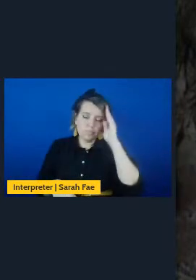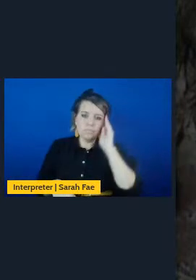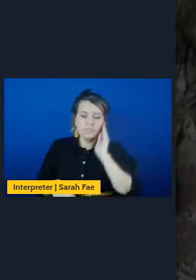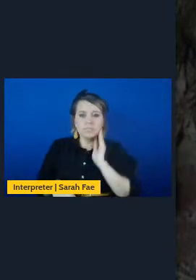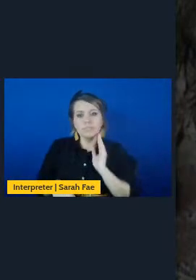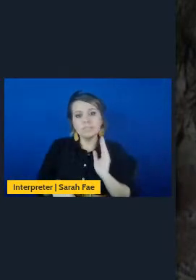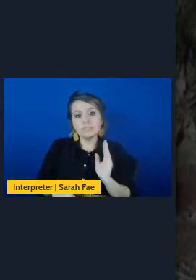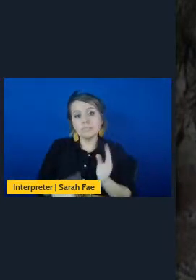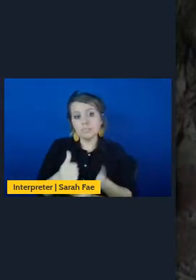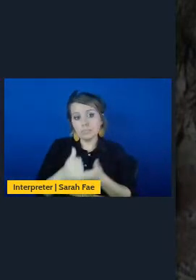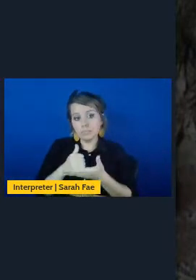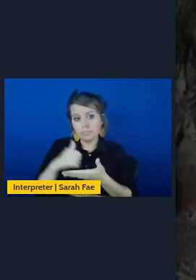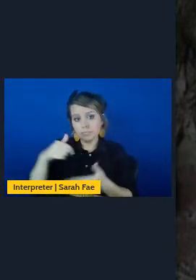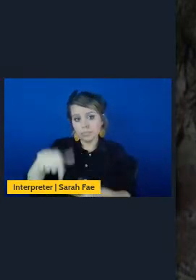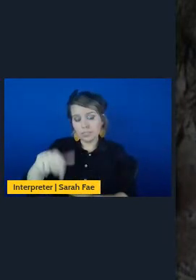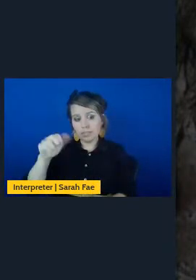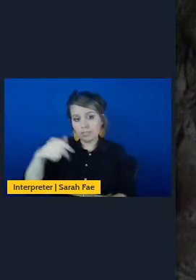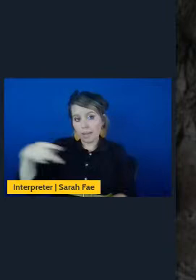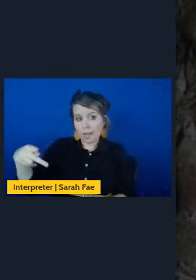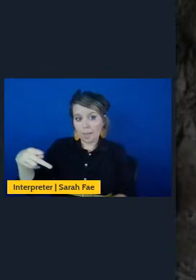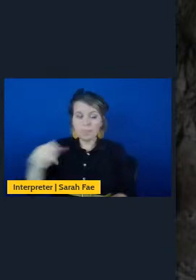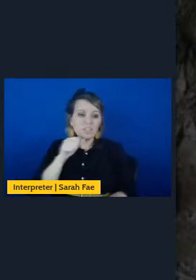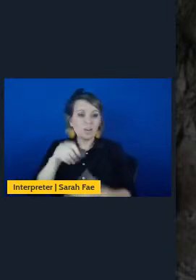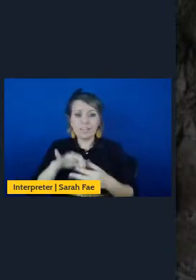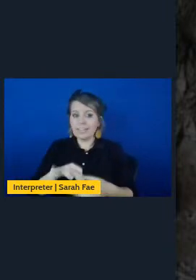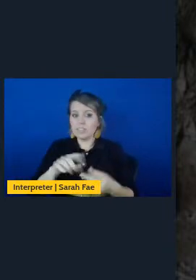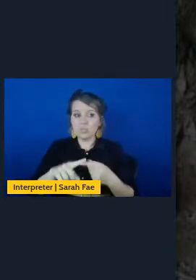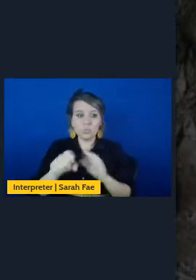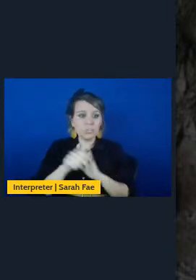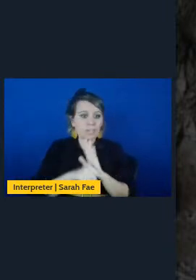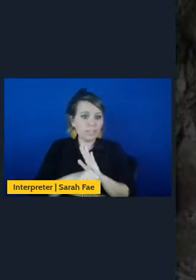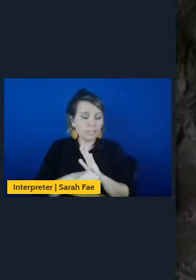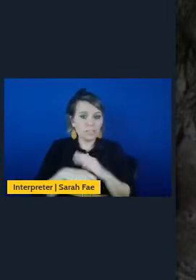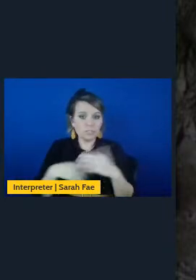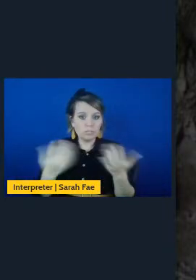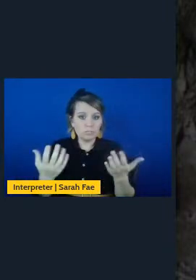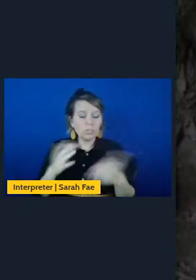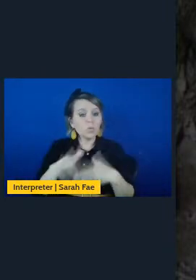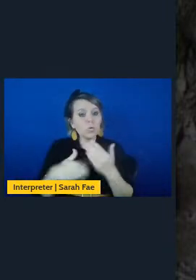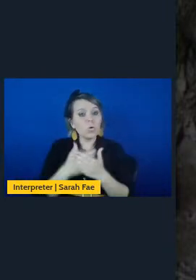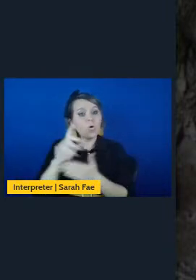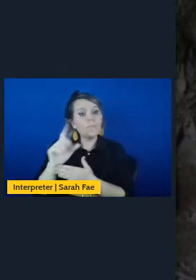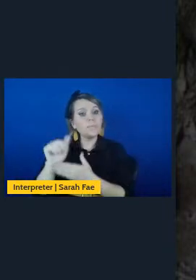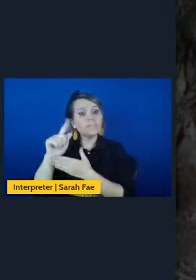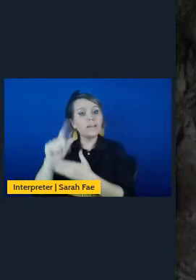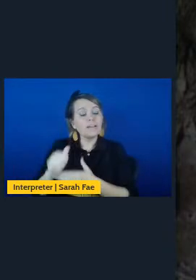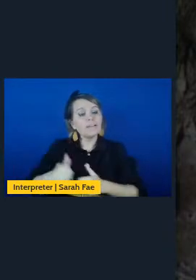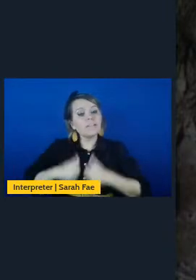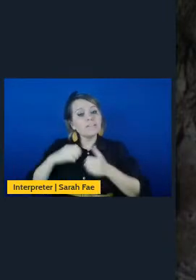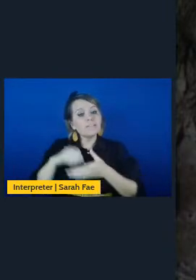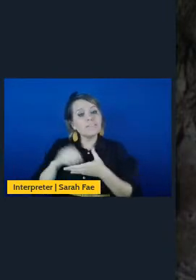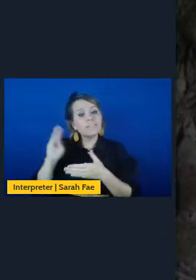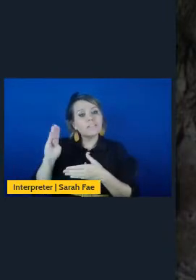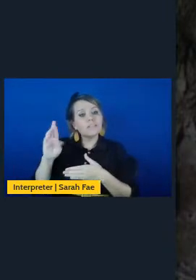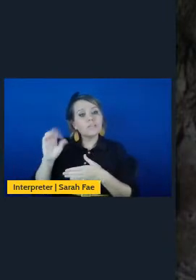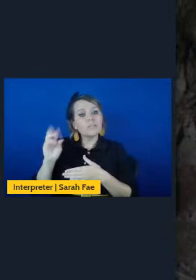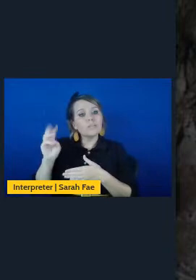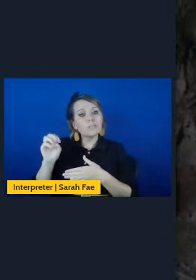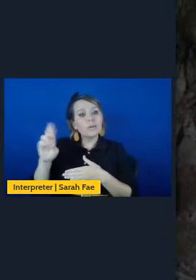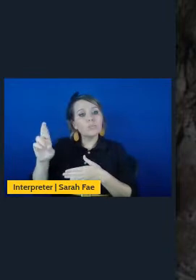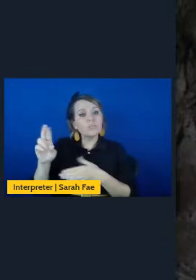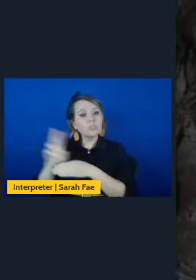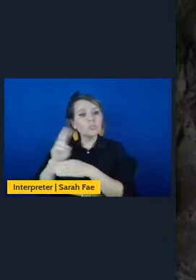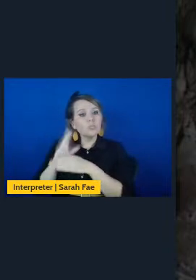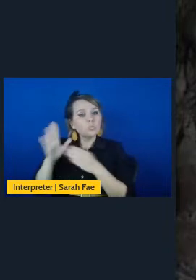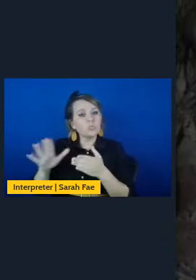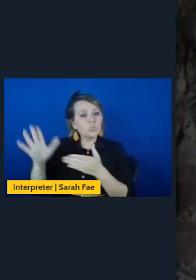that this app is completely stateless because all of its data for a session lives in the browser's user storage, and I don't track people or frankly want to